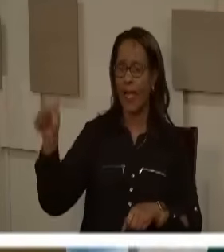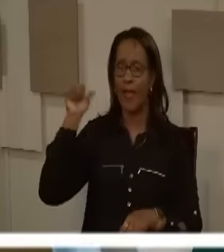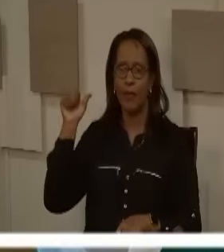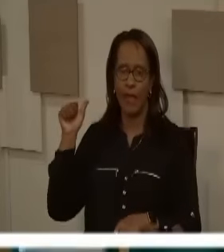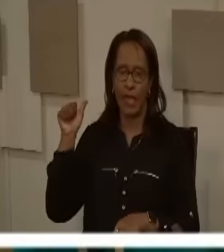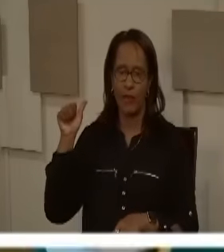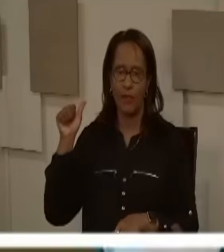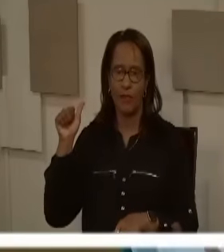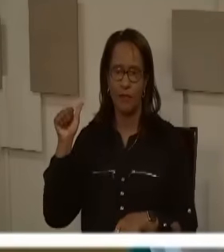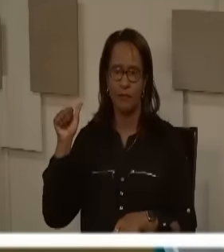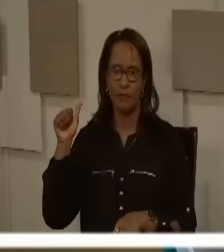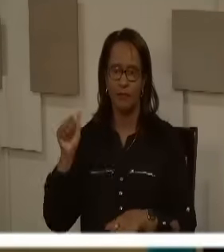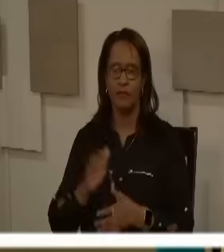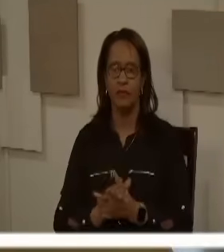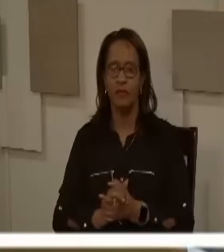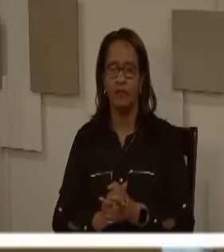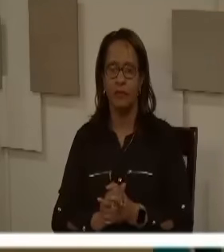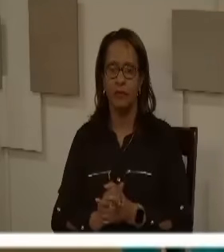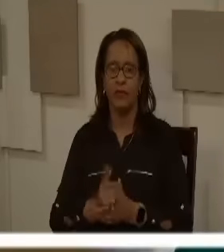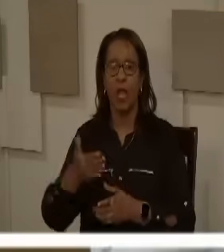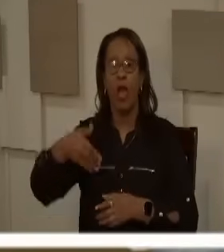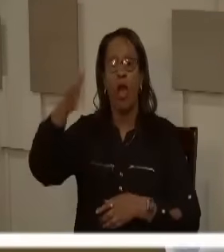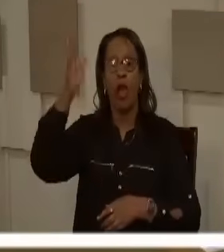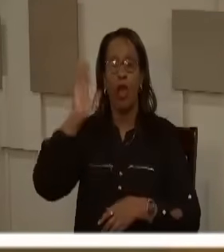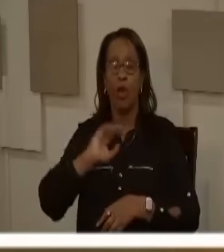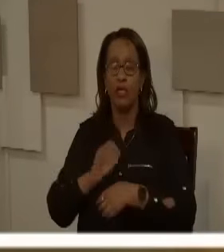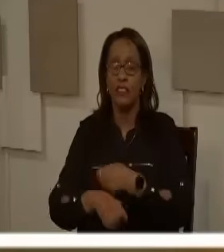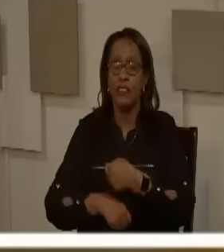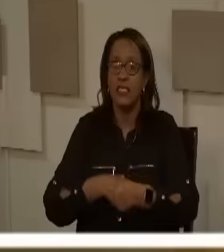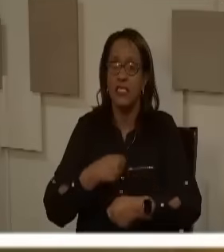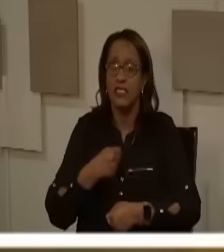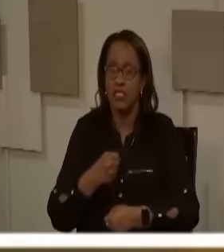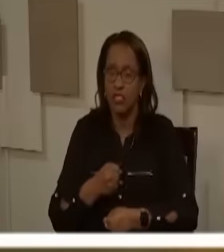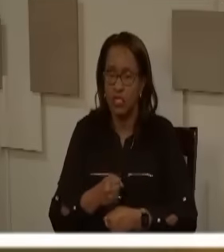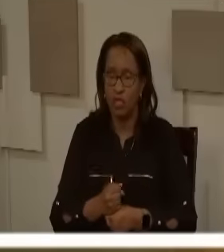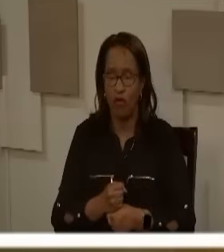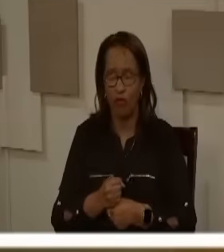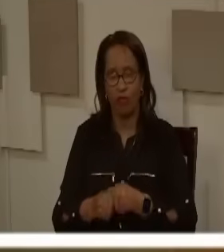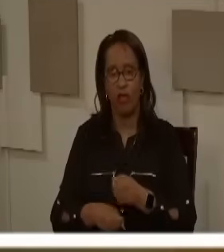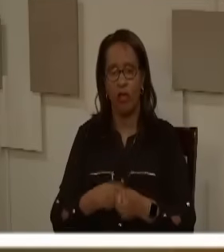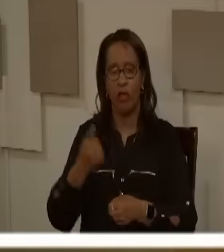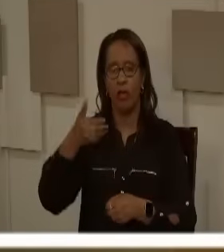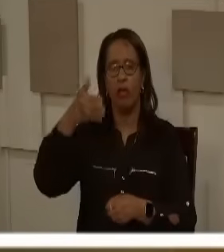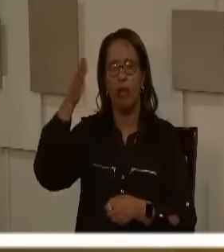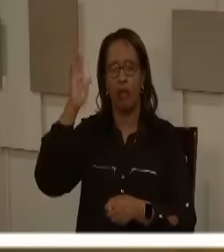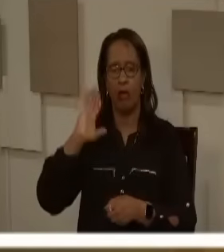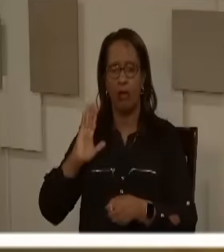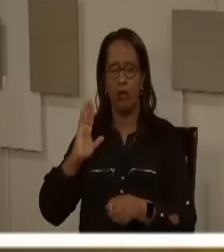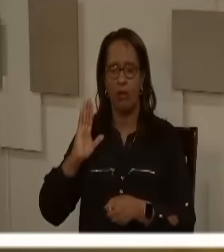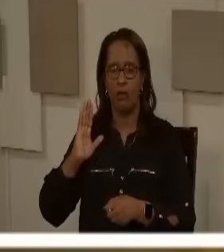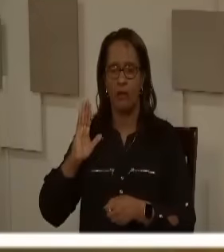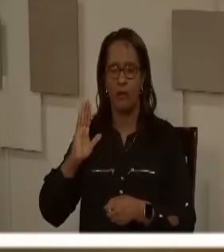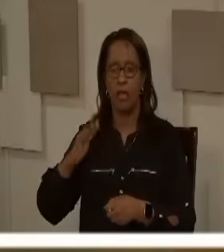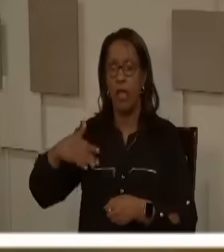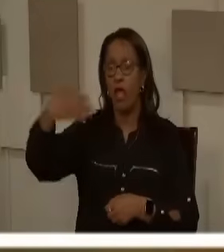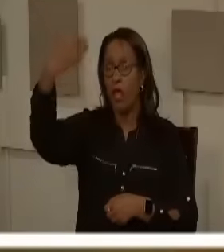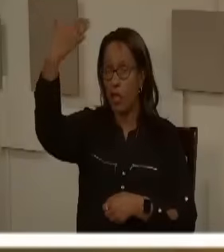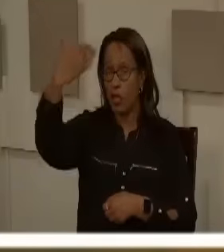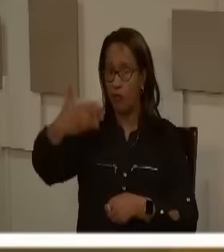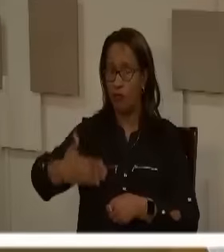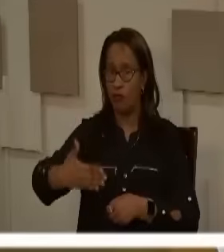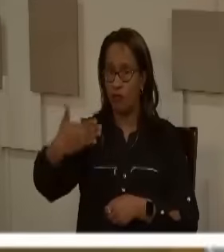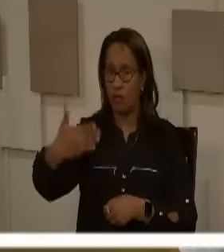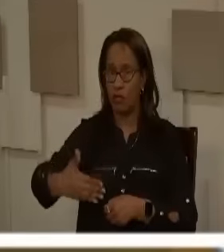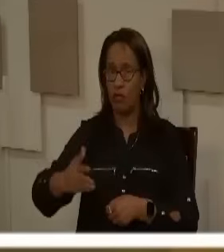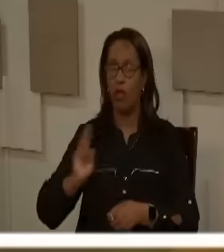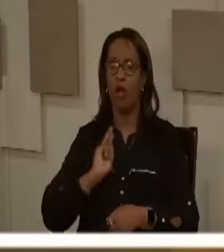is a suffering, fragile God who is suffering in front of our eyes as